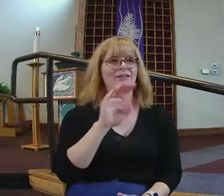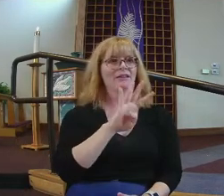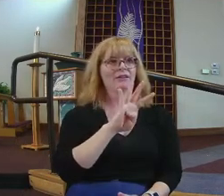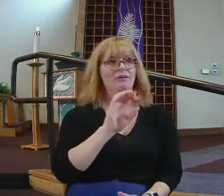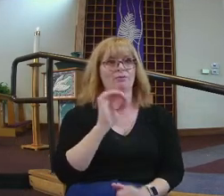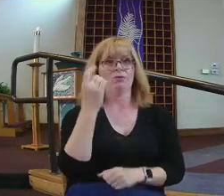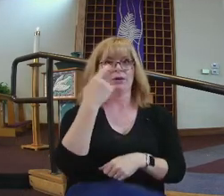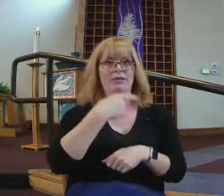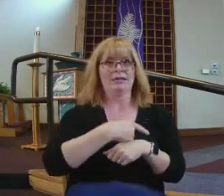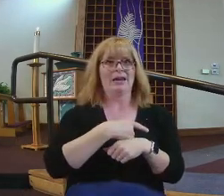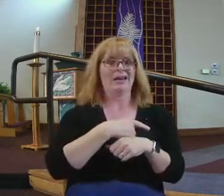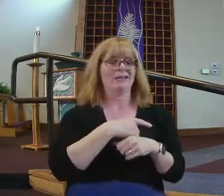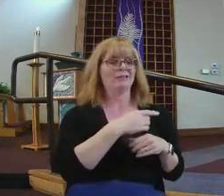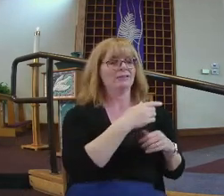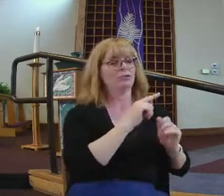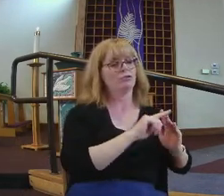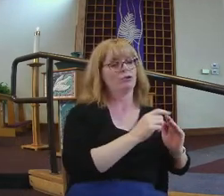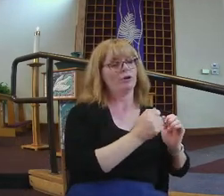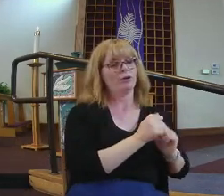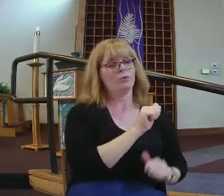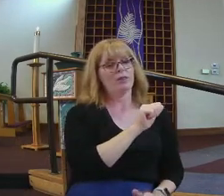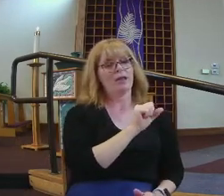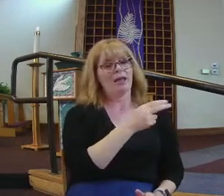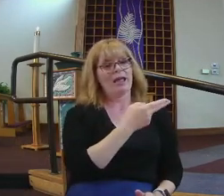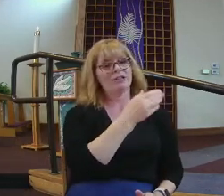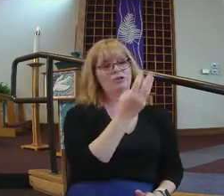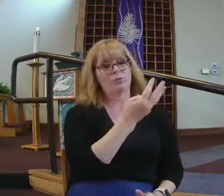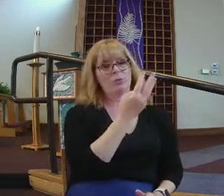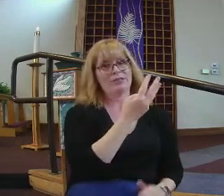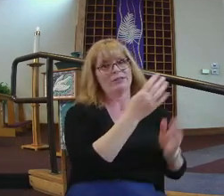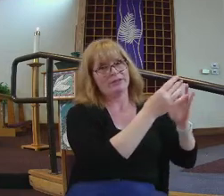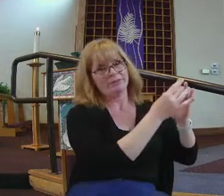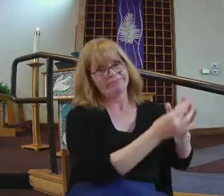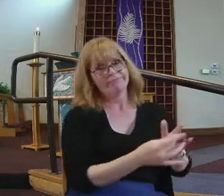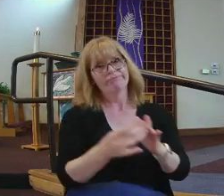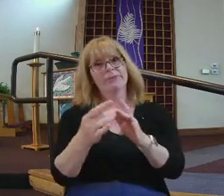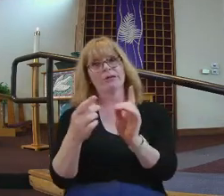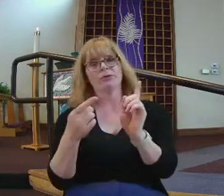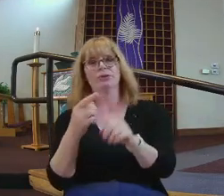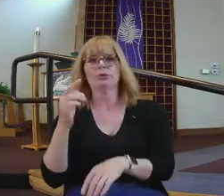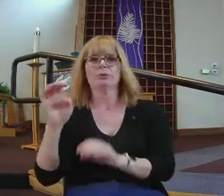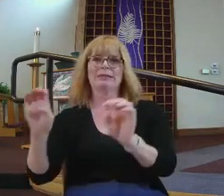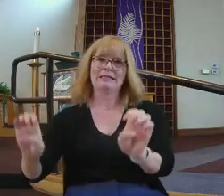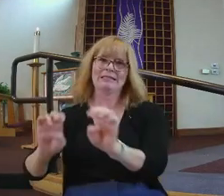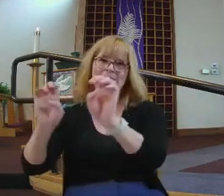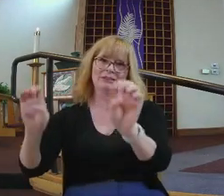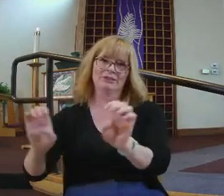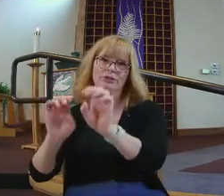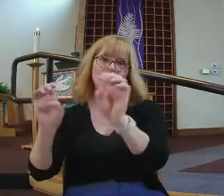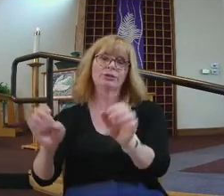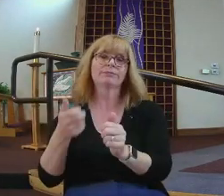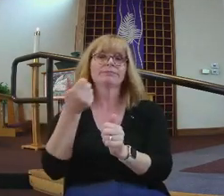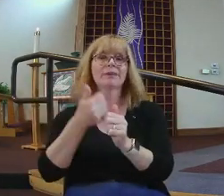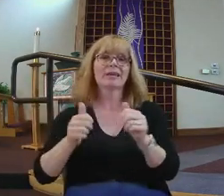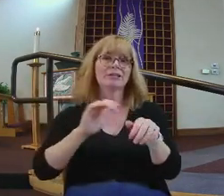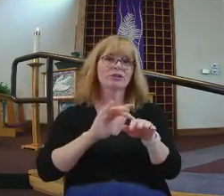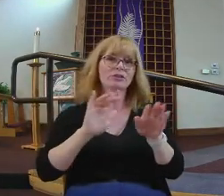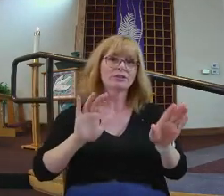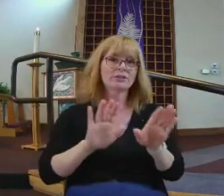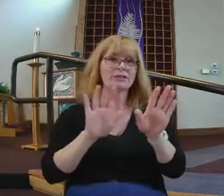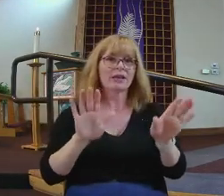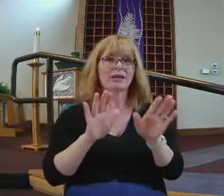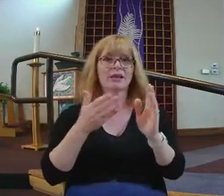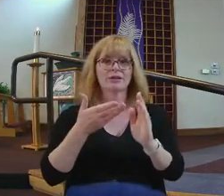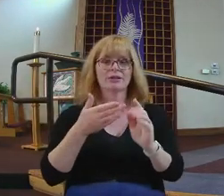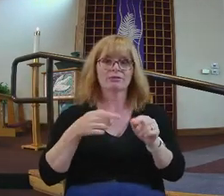on Ash Wednesday leading up until Easter. And each Sunday during Lent, we have